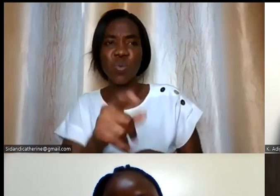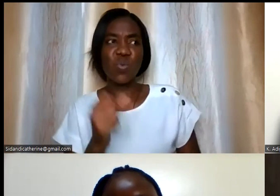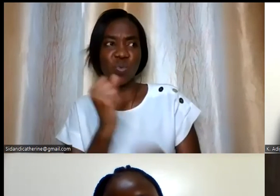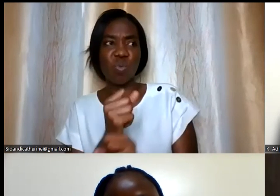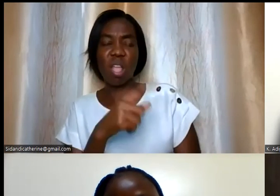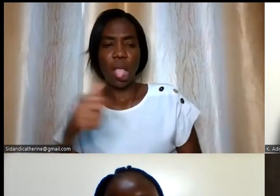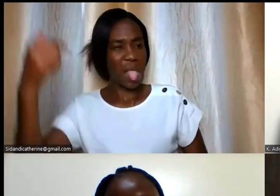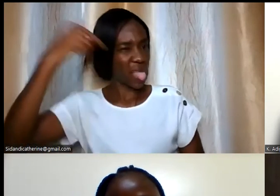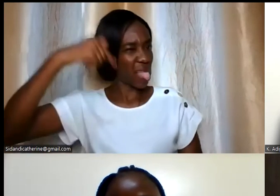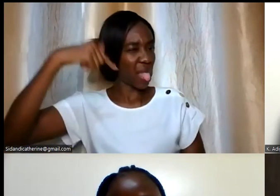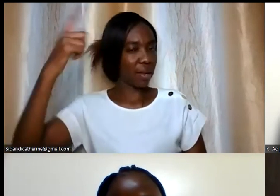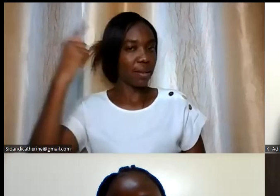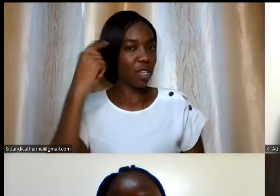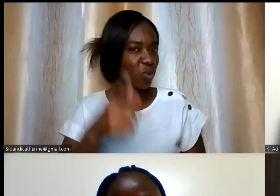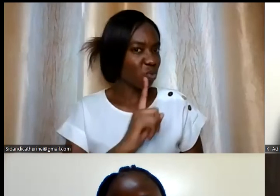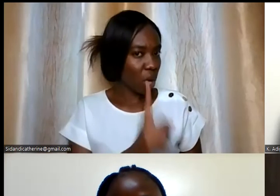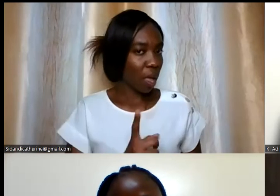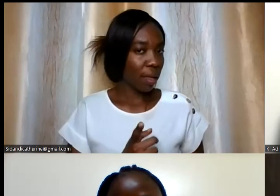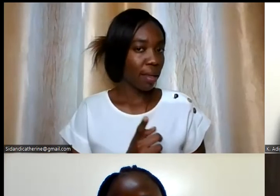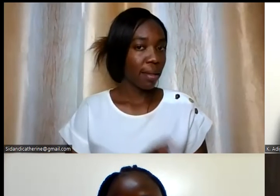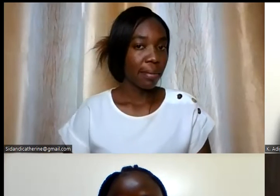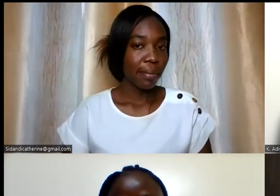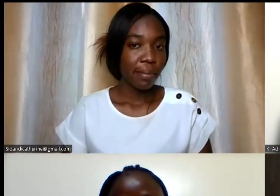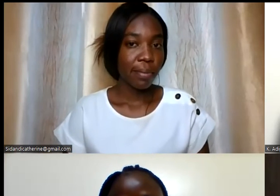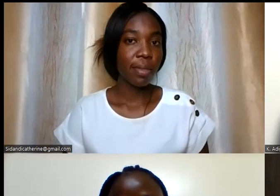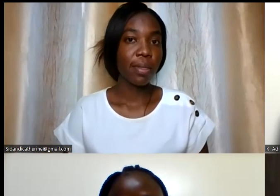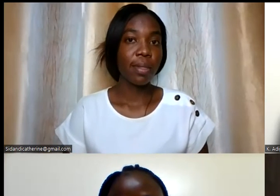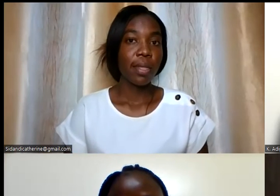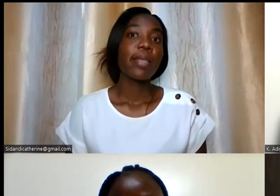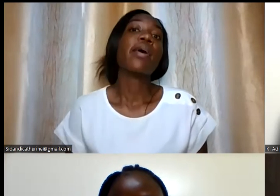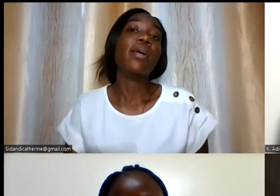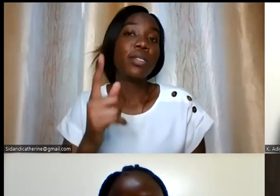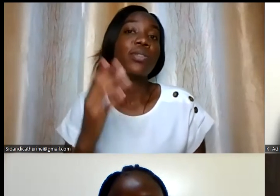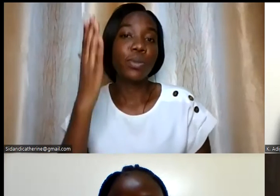thinking, are you sure? You know, so